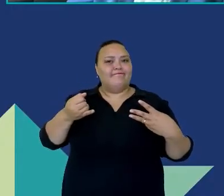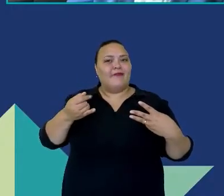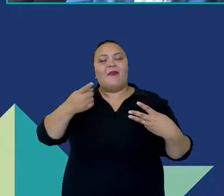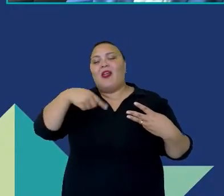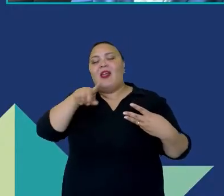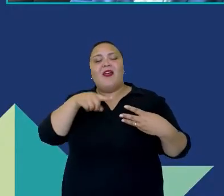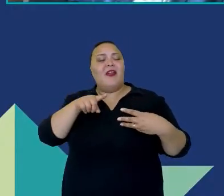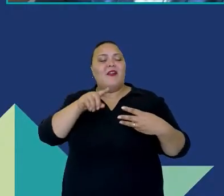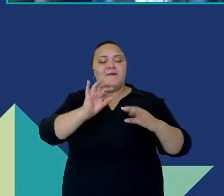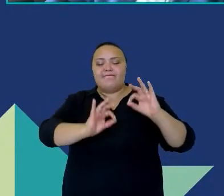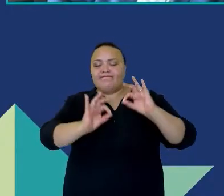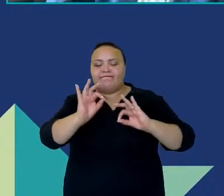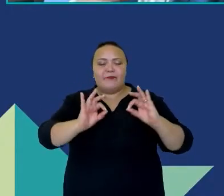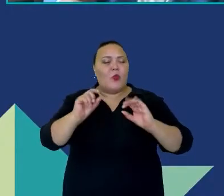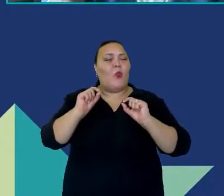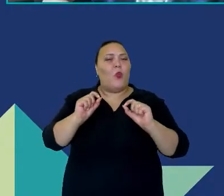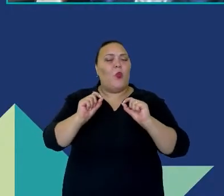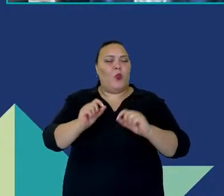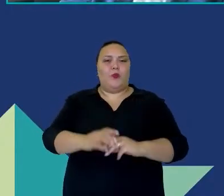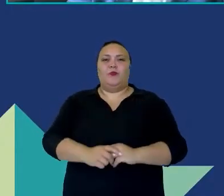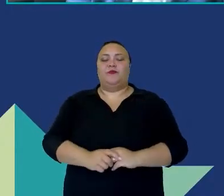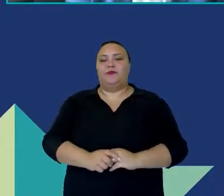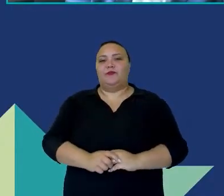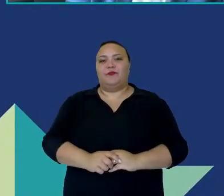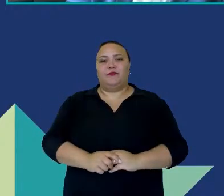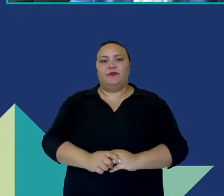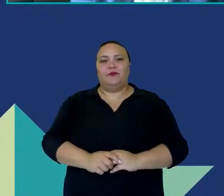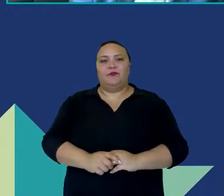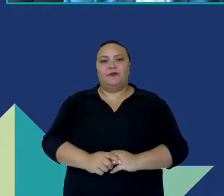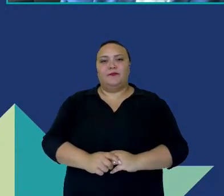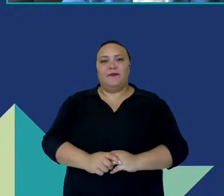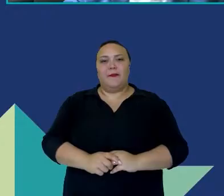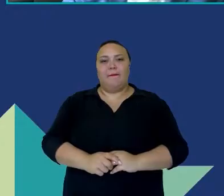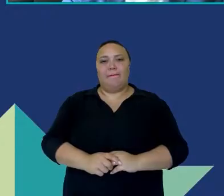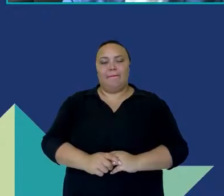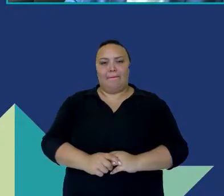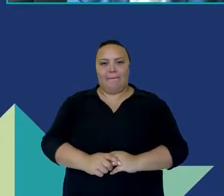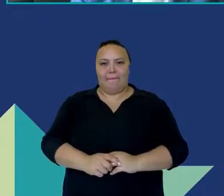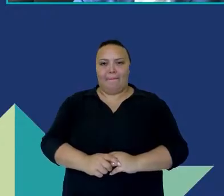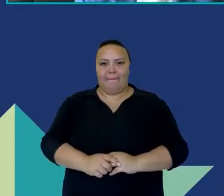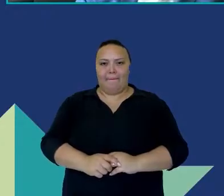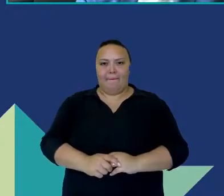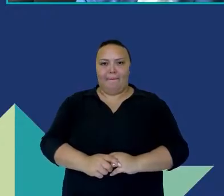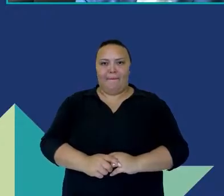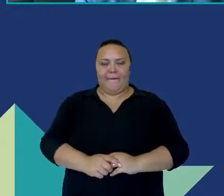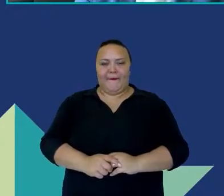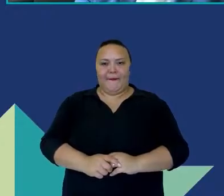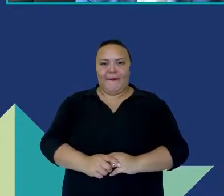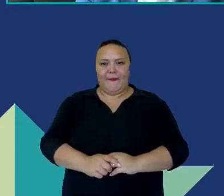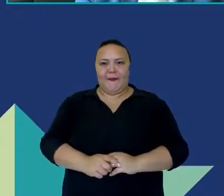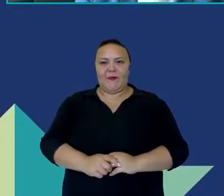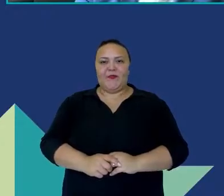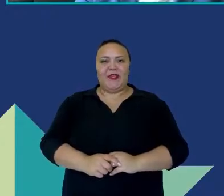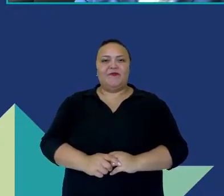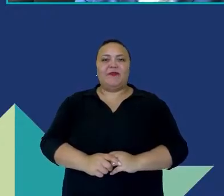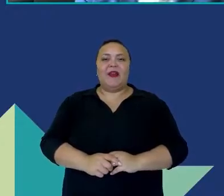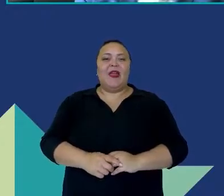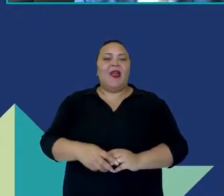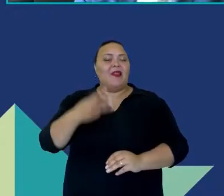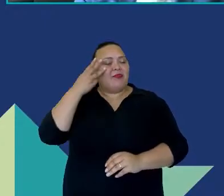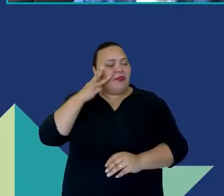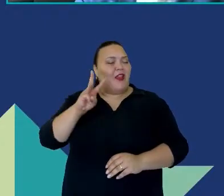weekly, but once every quarter, they are preparing all these reports.